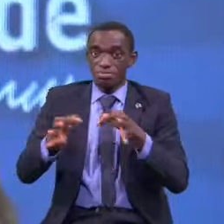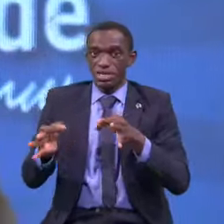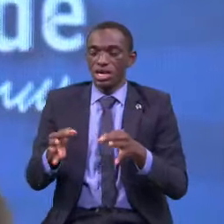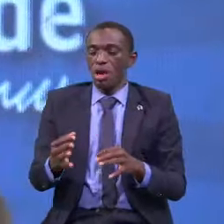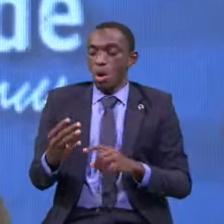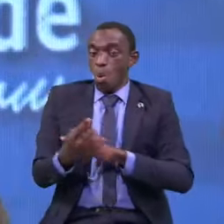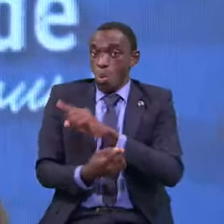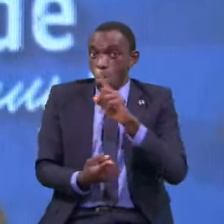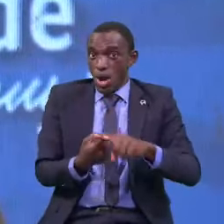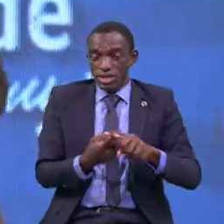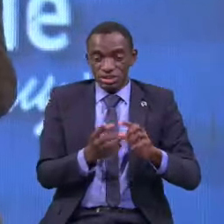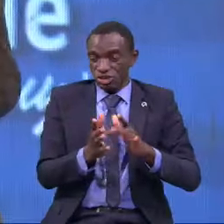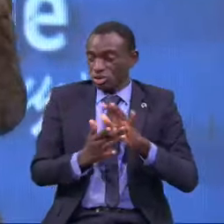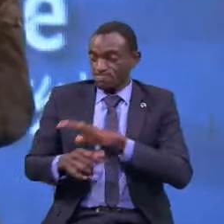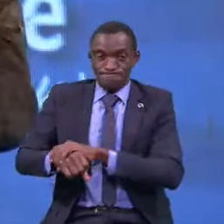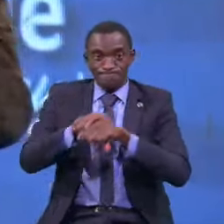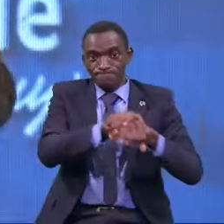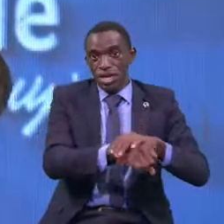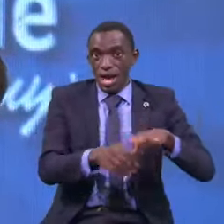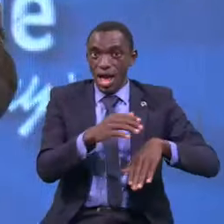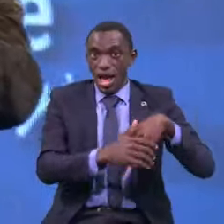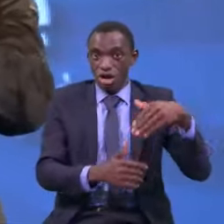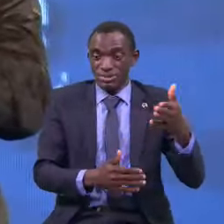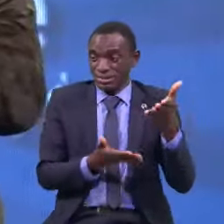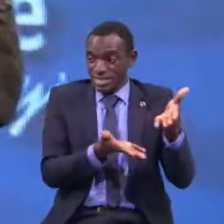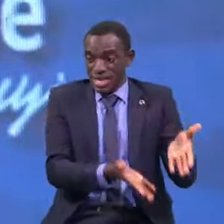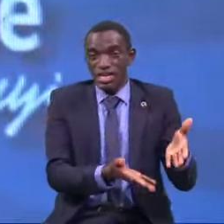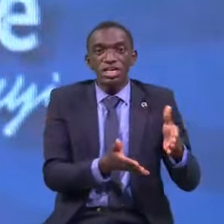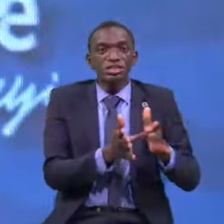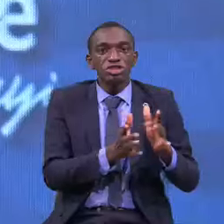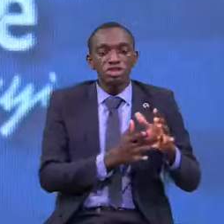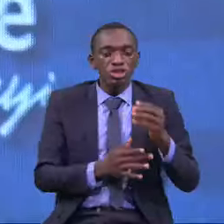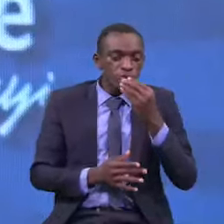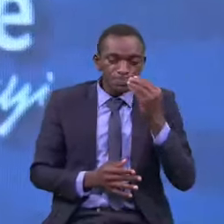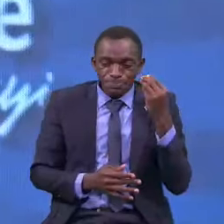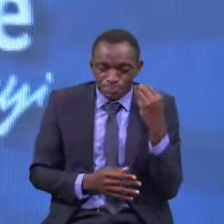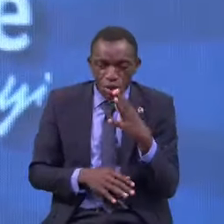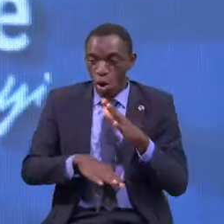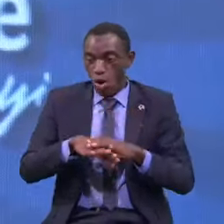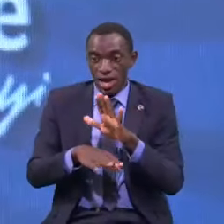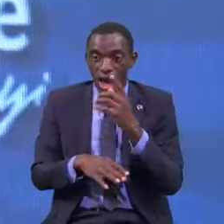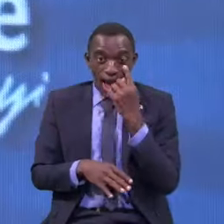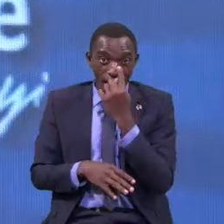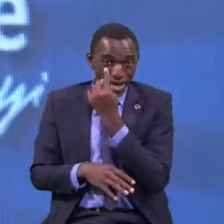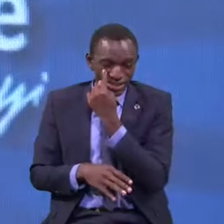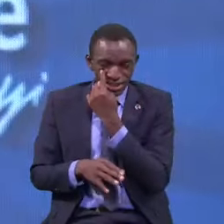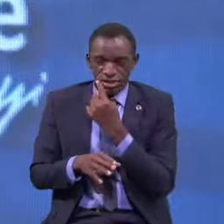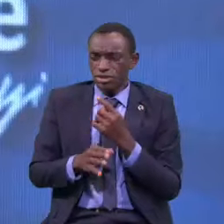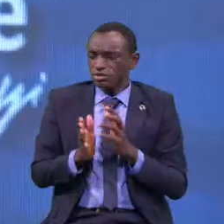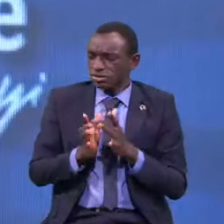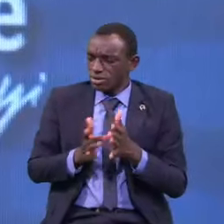put forth his hands upon him, and he asked him if he saw ought.